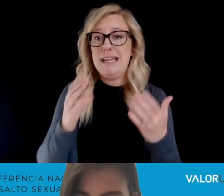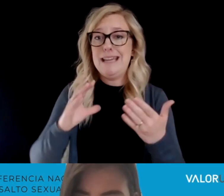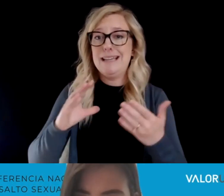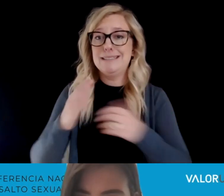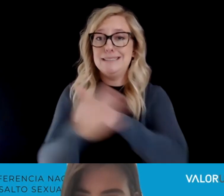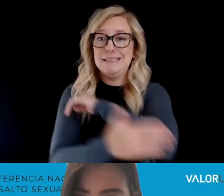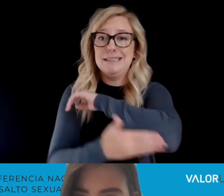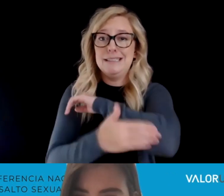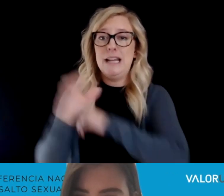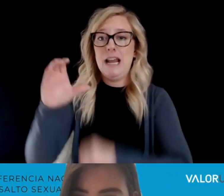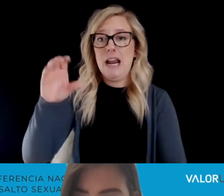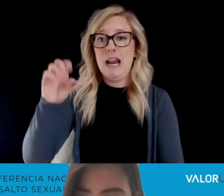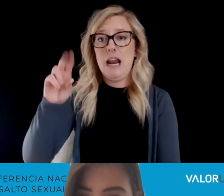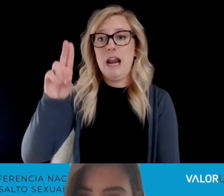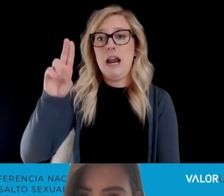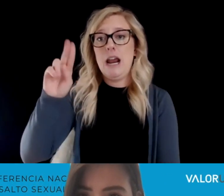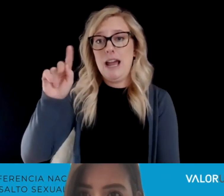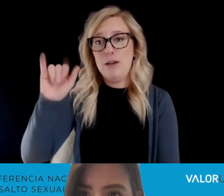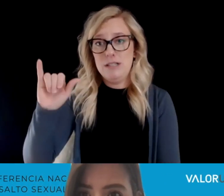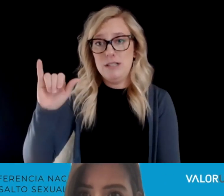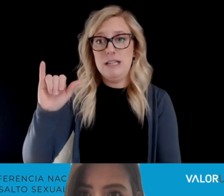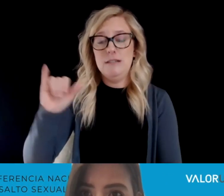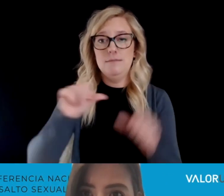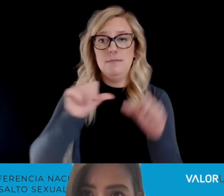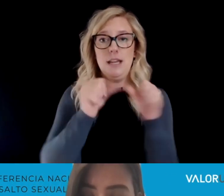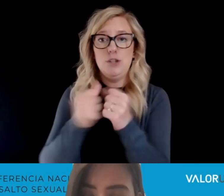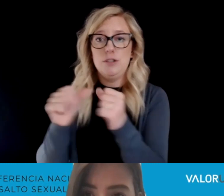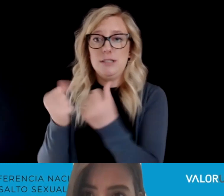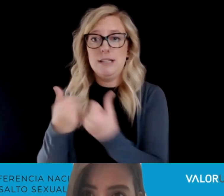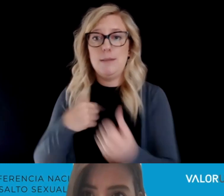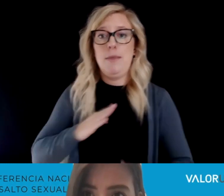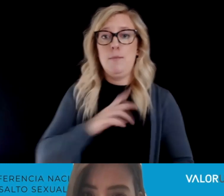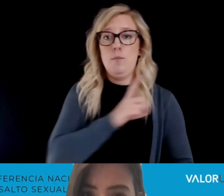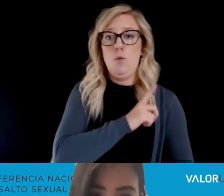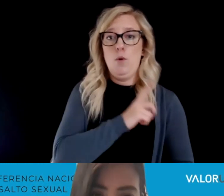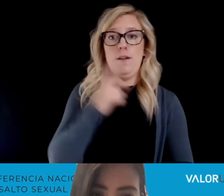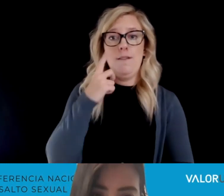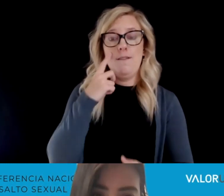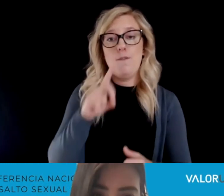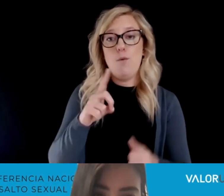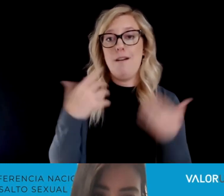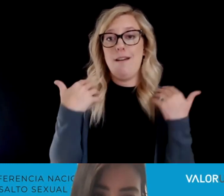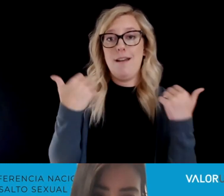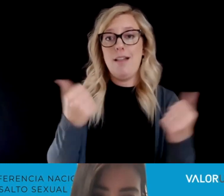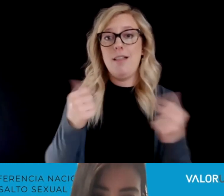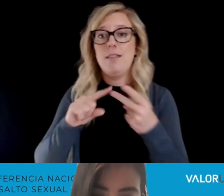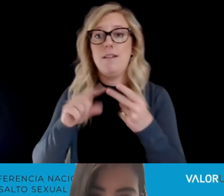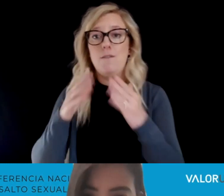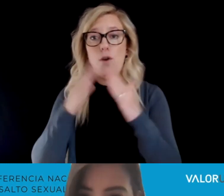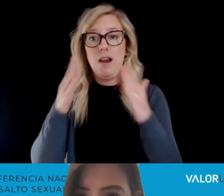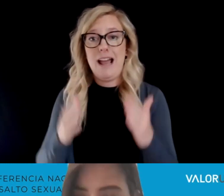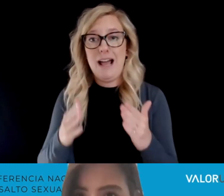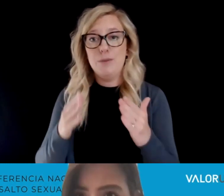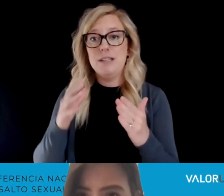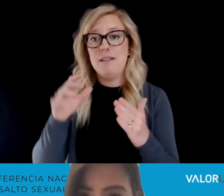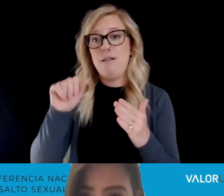Mental Health. I'm also on the Board of the Housing Authority for the town that I live in.